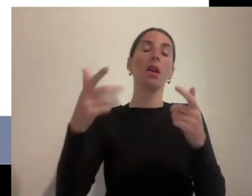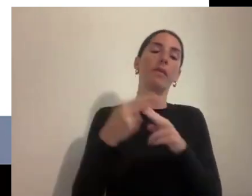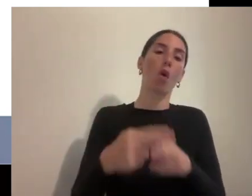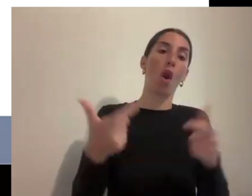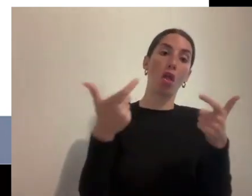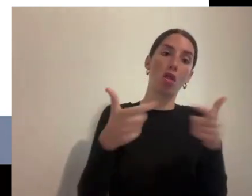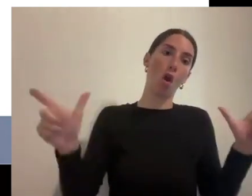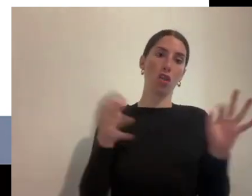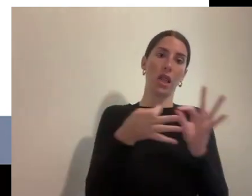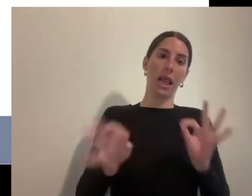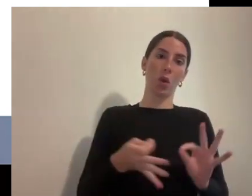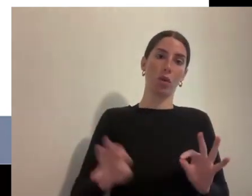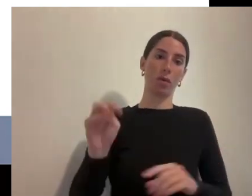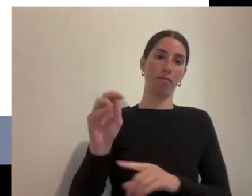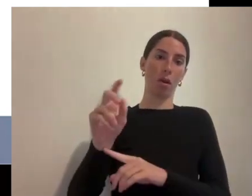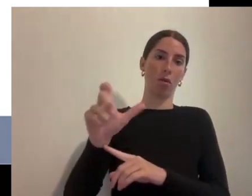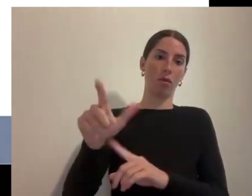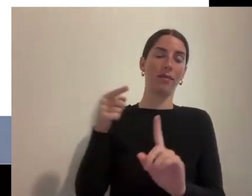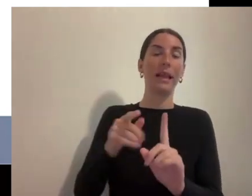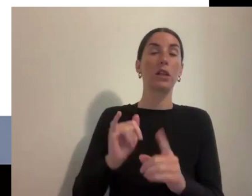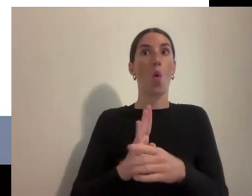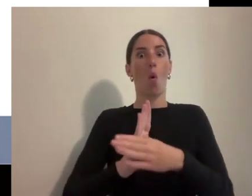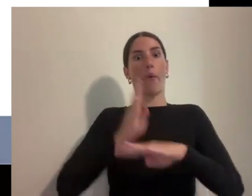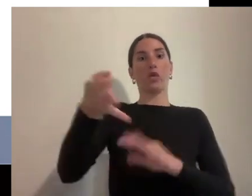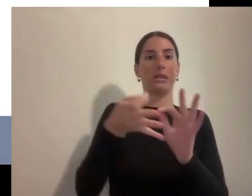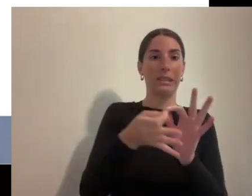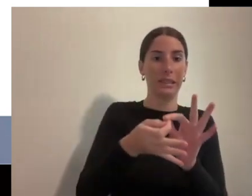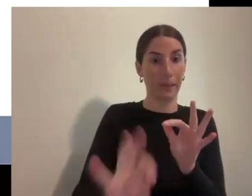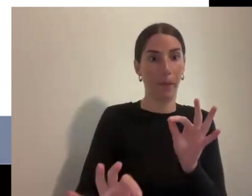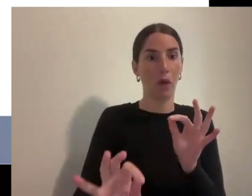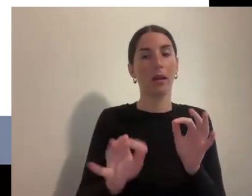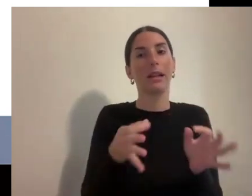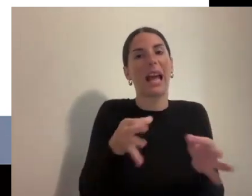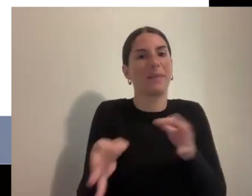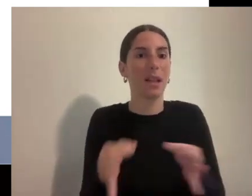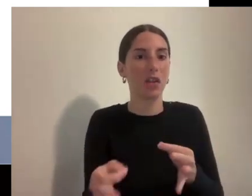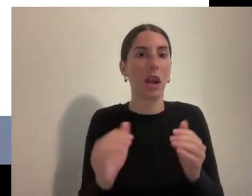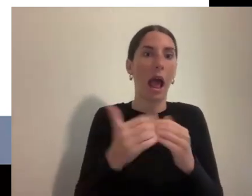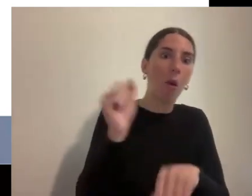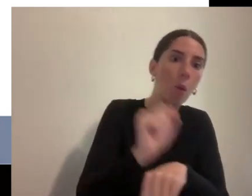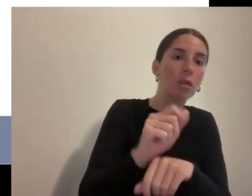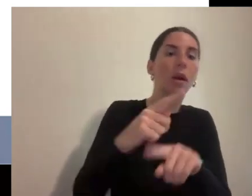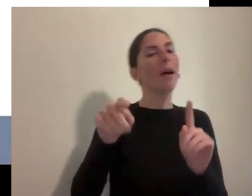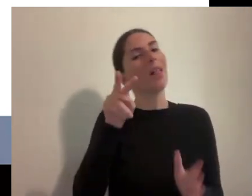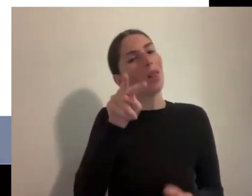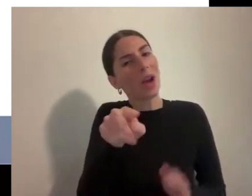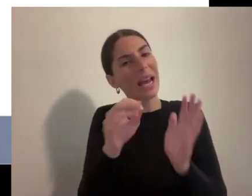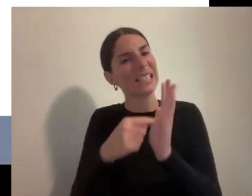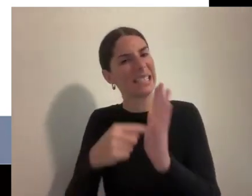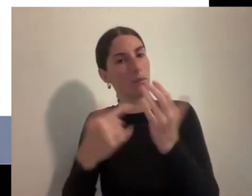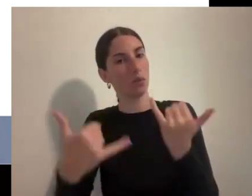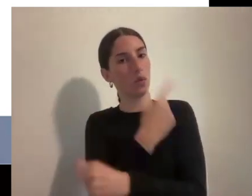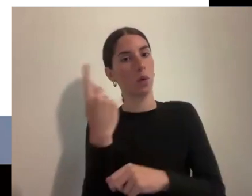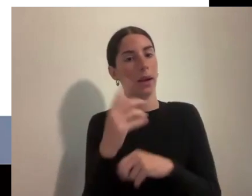model. That's a very oversimplified explanation of how that works. but we're going to be looking at examples today. So